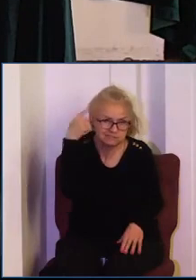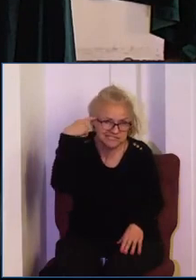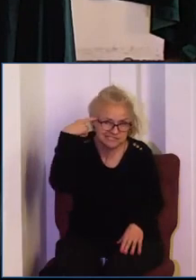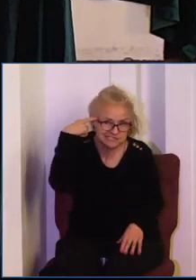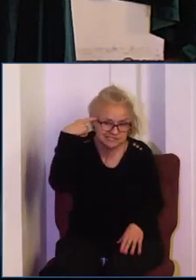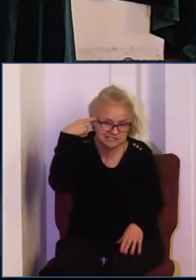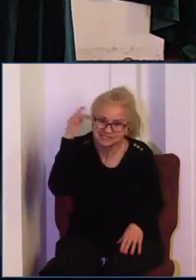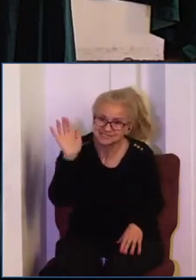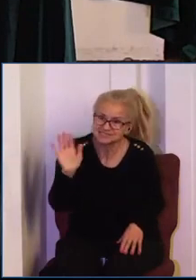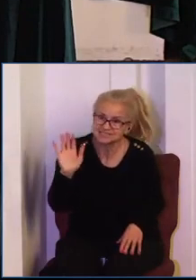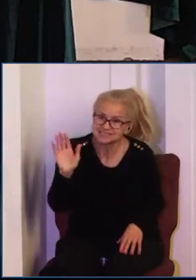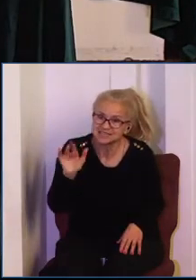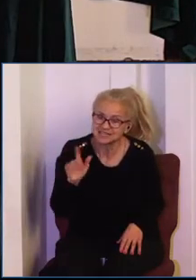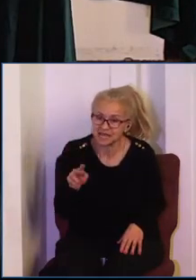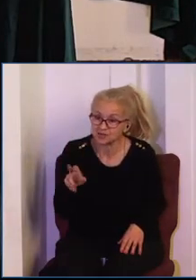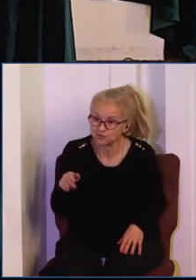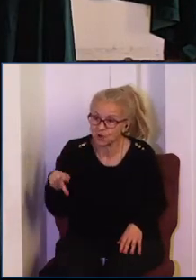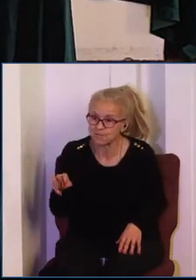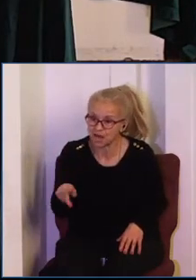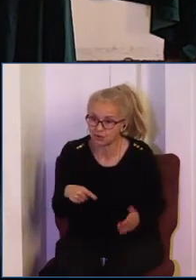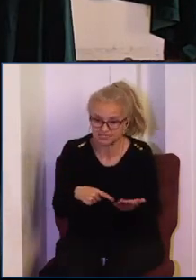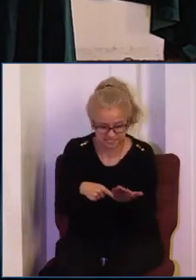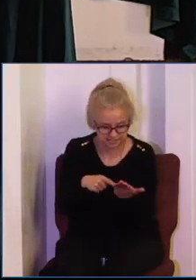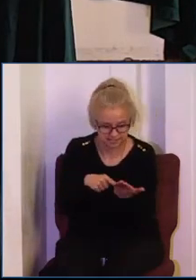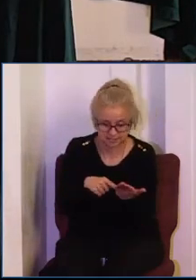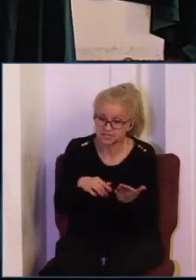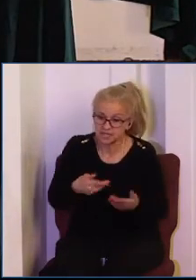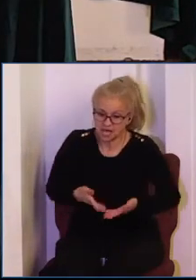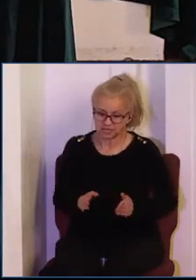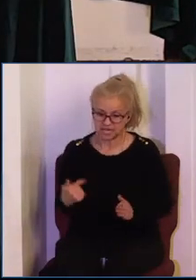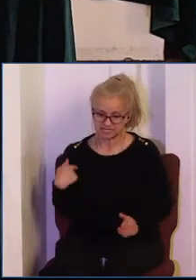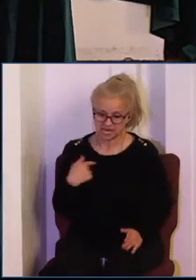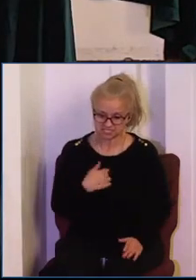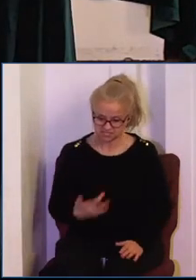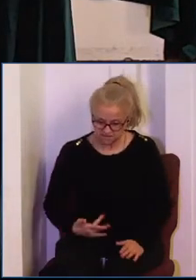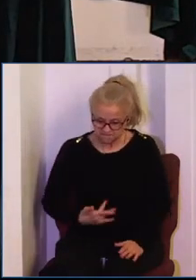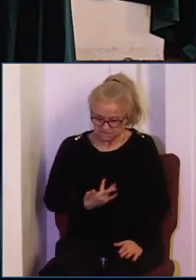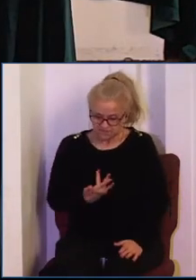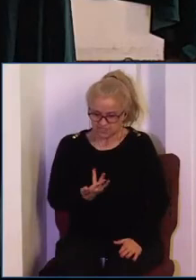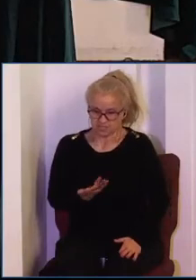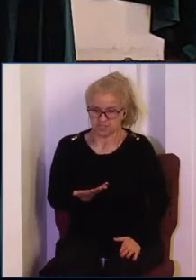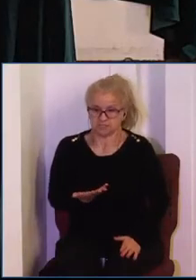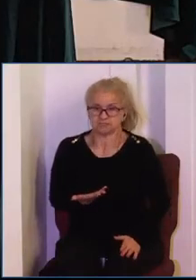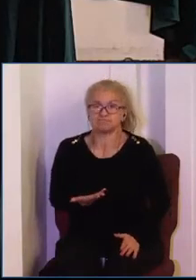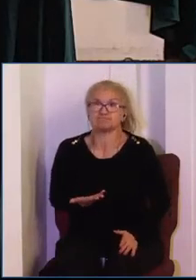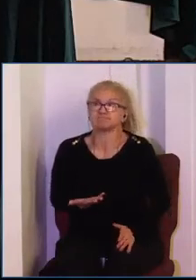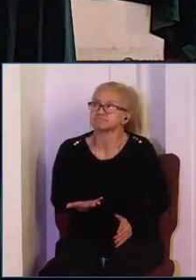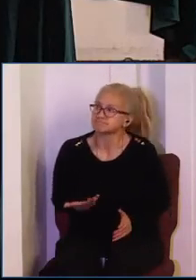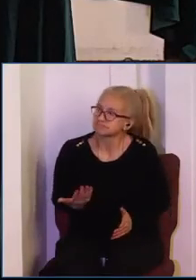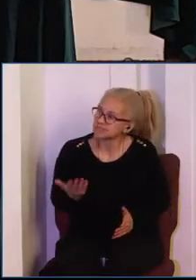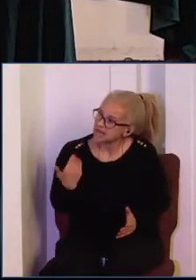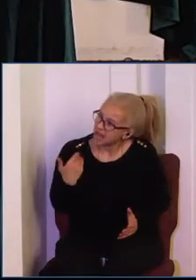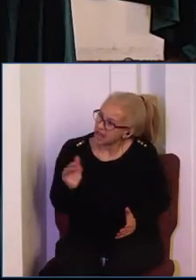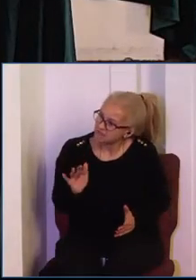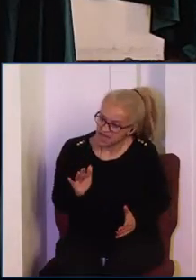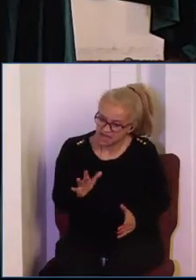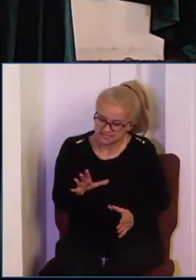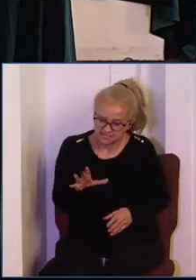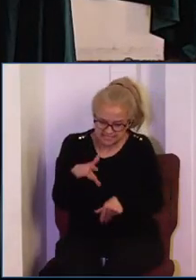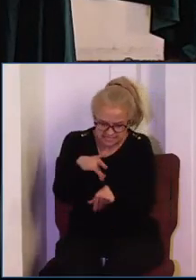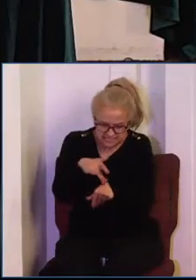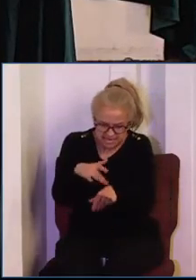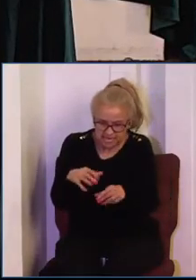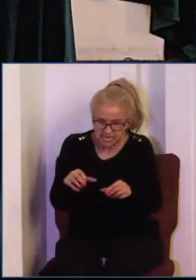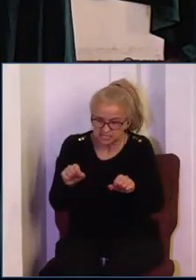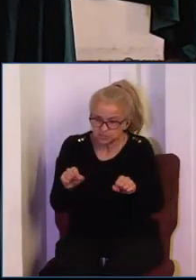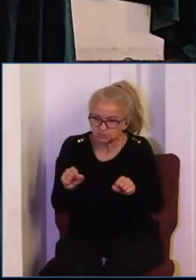but like Troy Perry grew up and I grew up, let us feel, Let us have that tangible